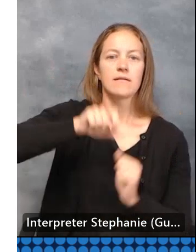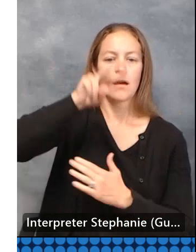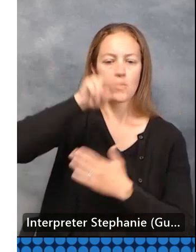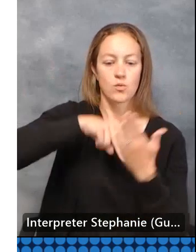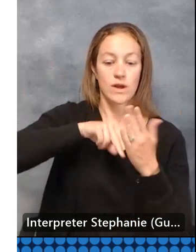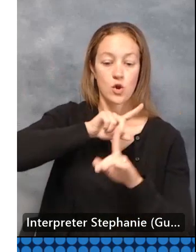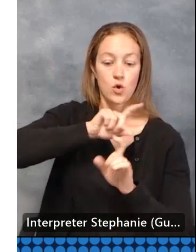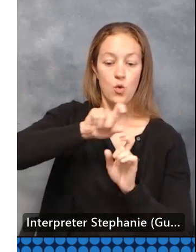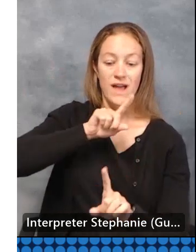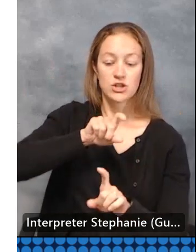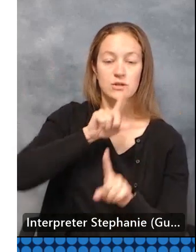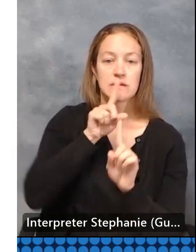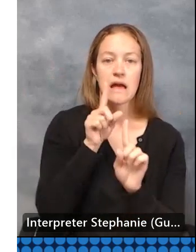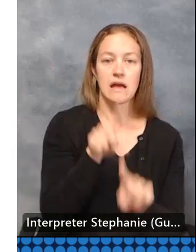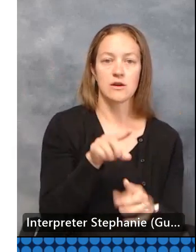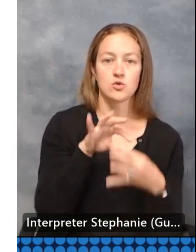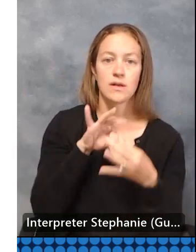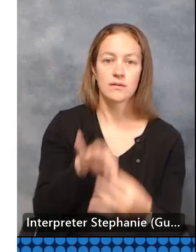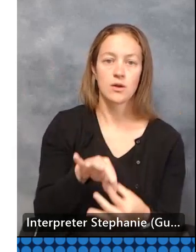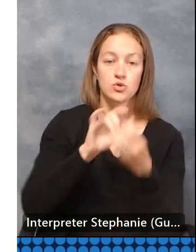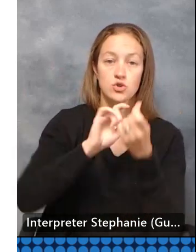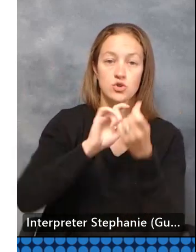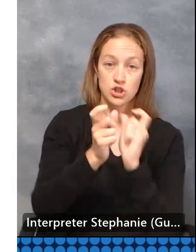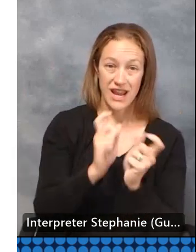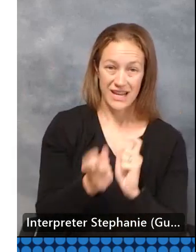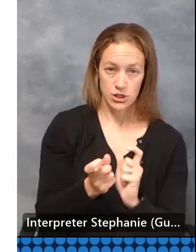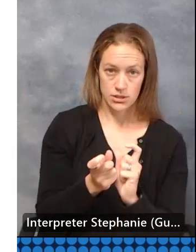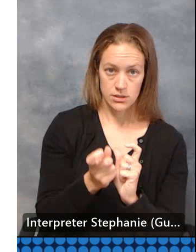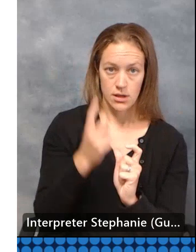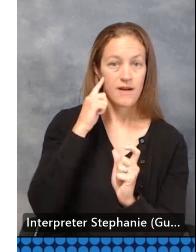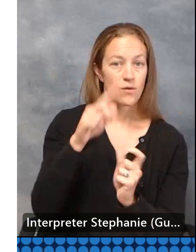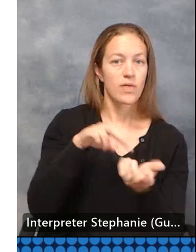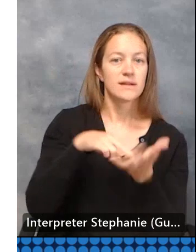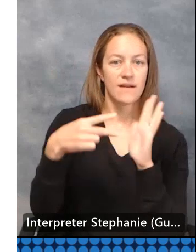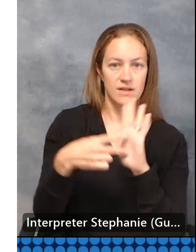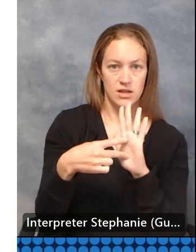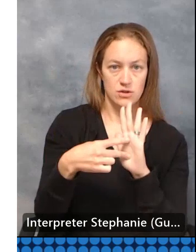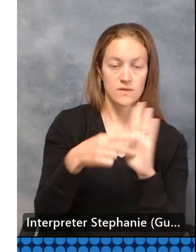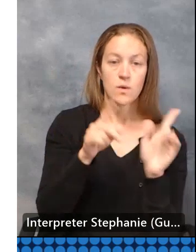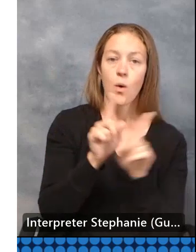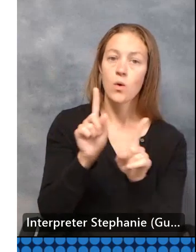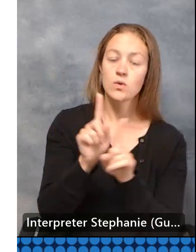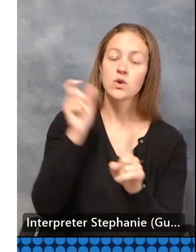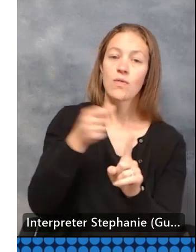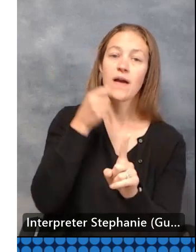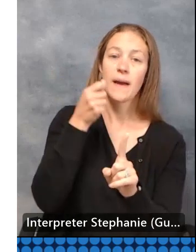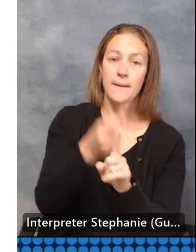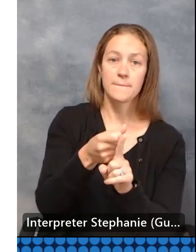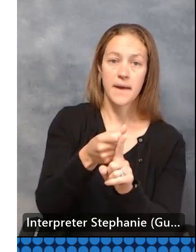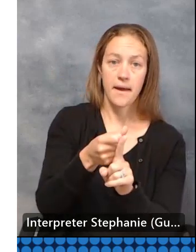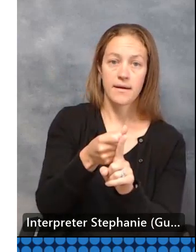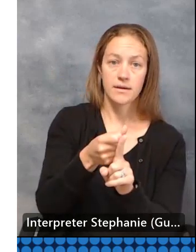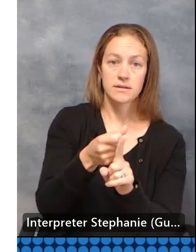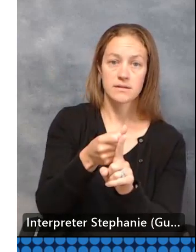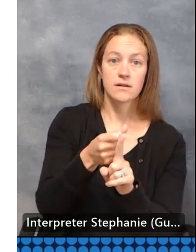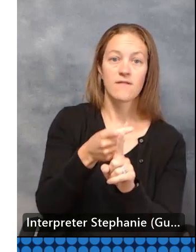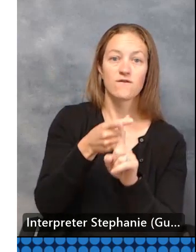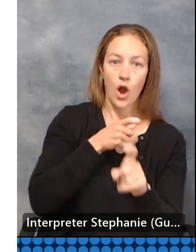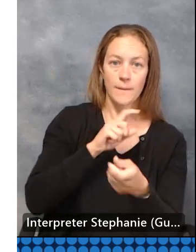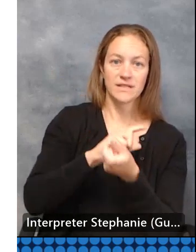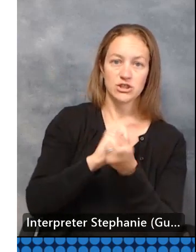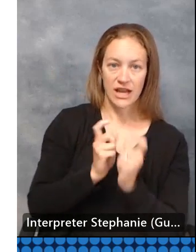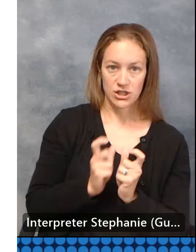and answers related to the changes made to the definitions and the impact those changes may have.